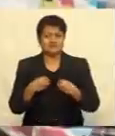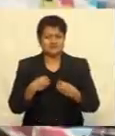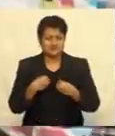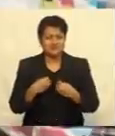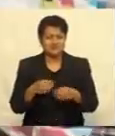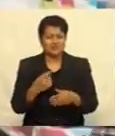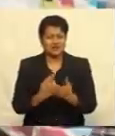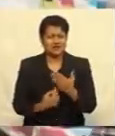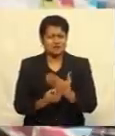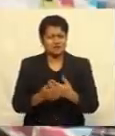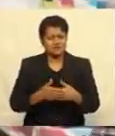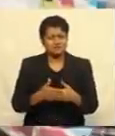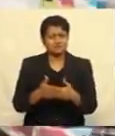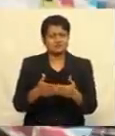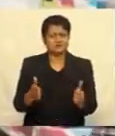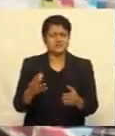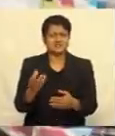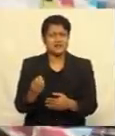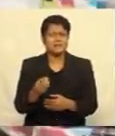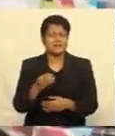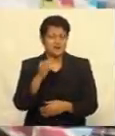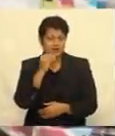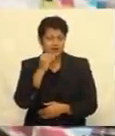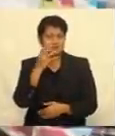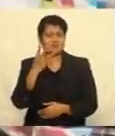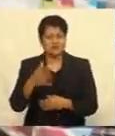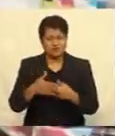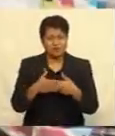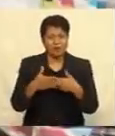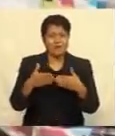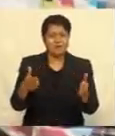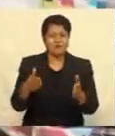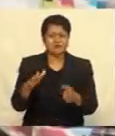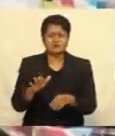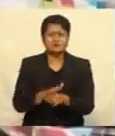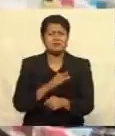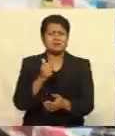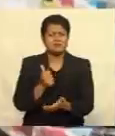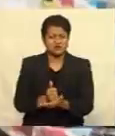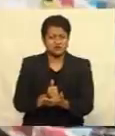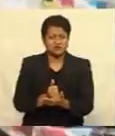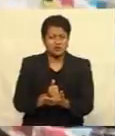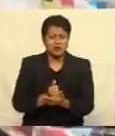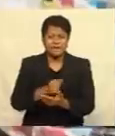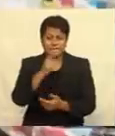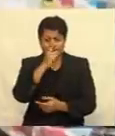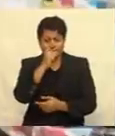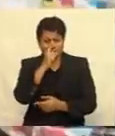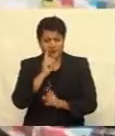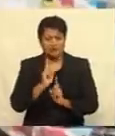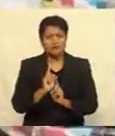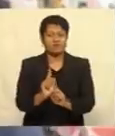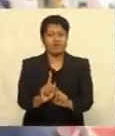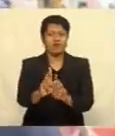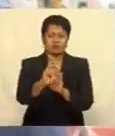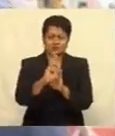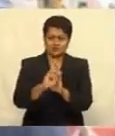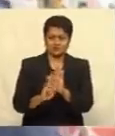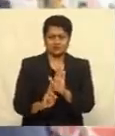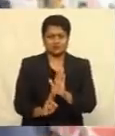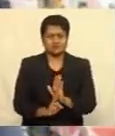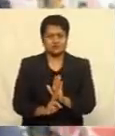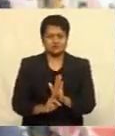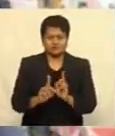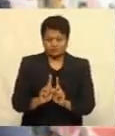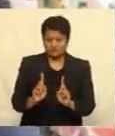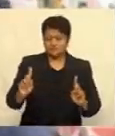retailers, wholesalers and supermarkets here in Suva to ensure they strictly adhere to the COVID-19 safety measures. Social distancing